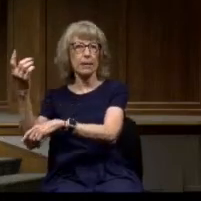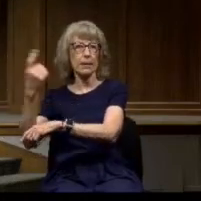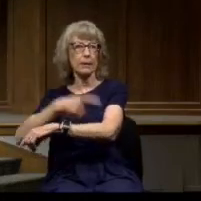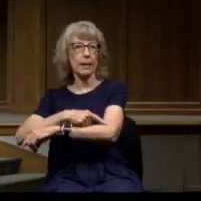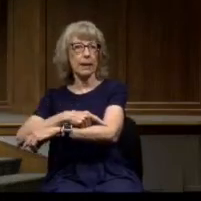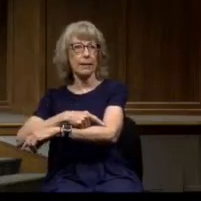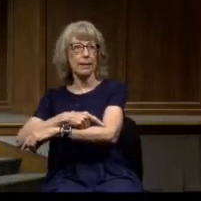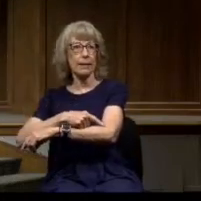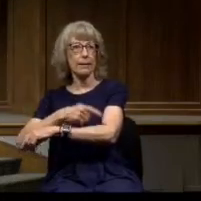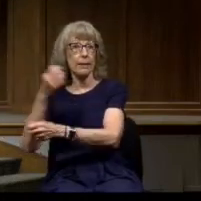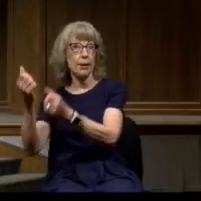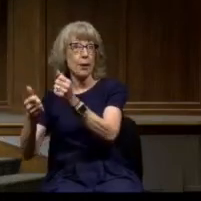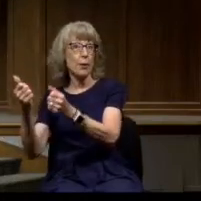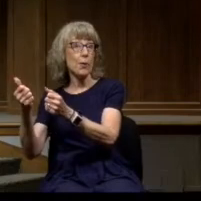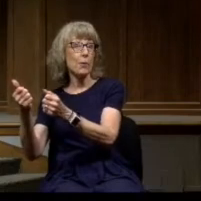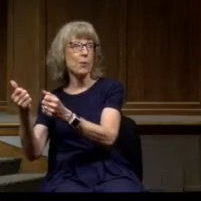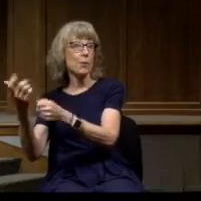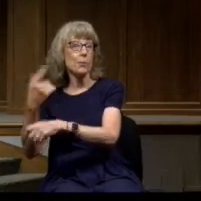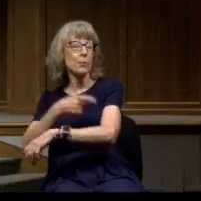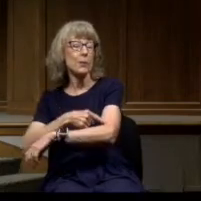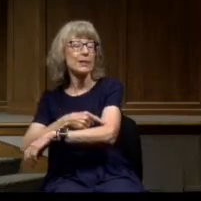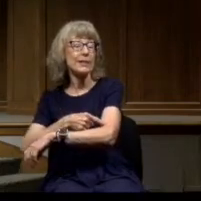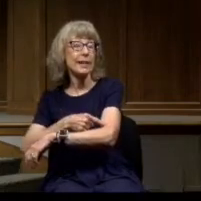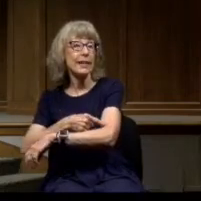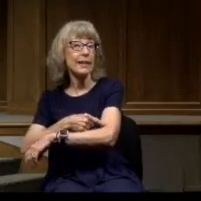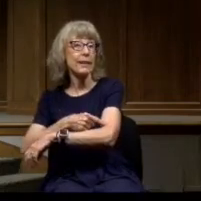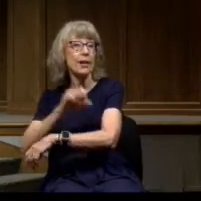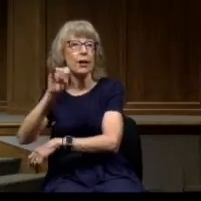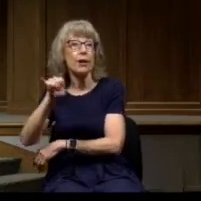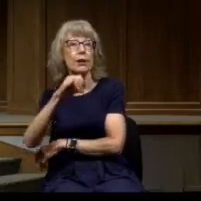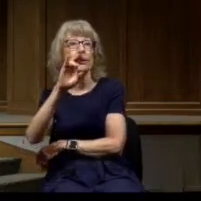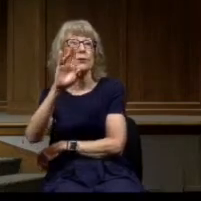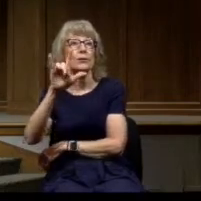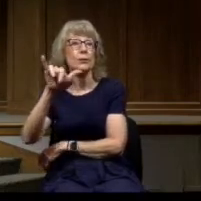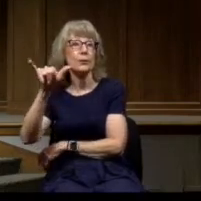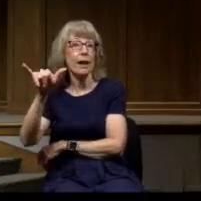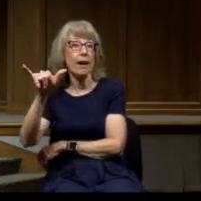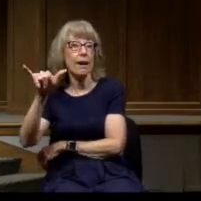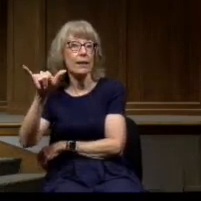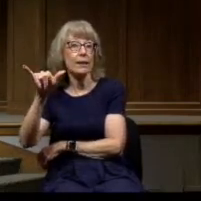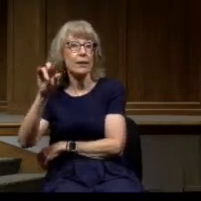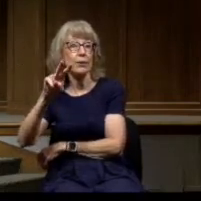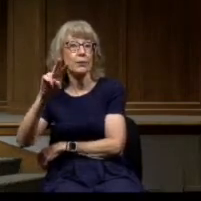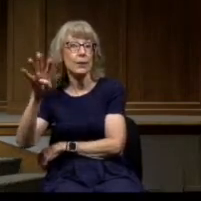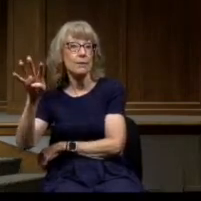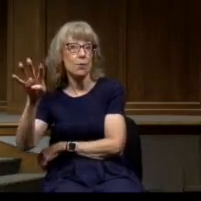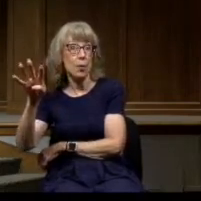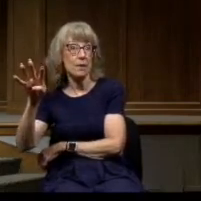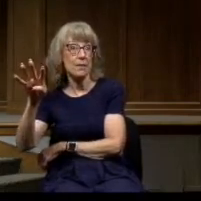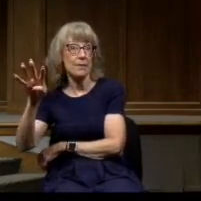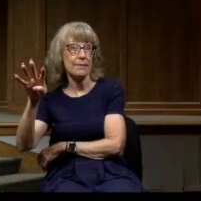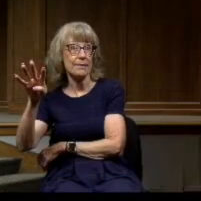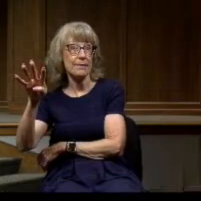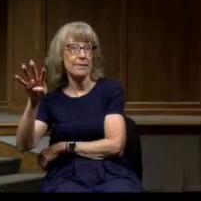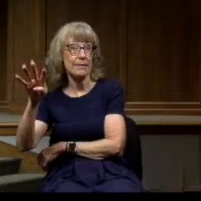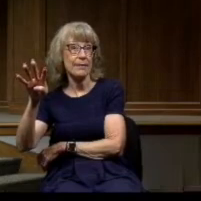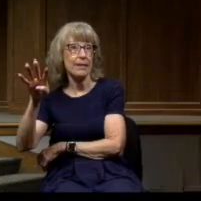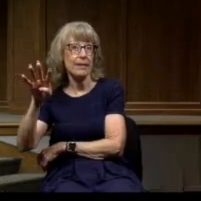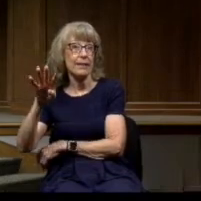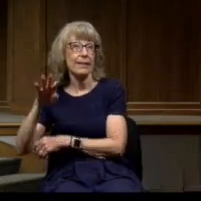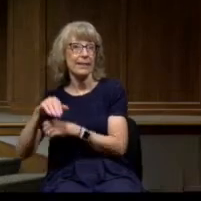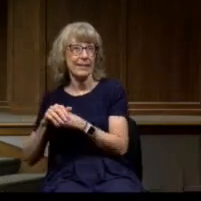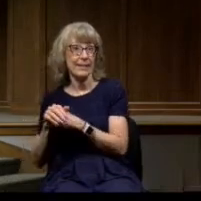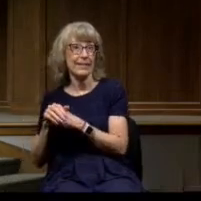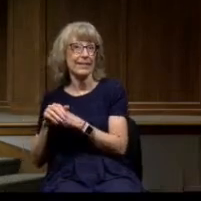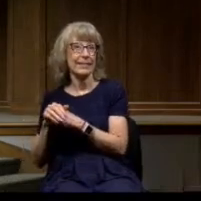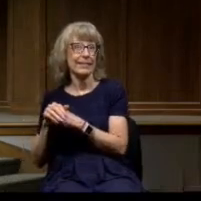July 4th, 1826. The 50th anniversary of the birth of this nation. These two friends who